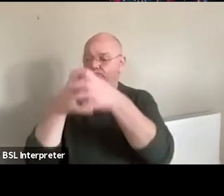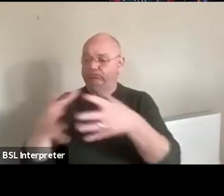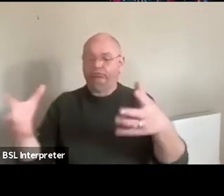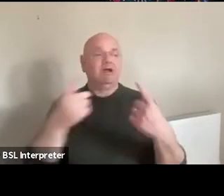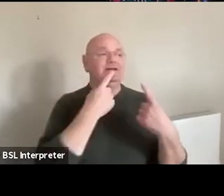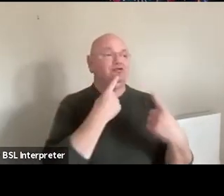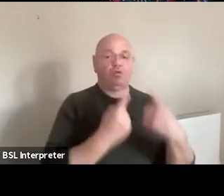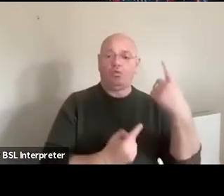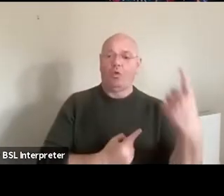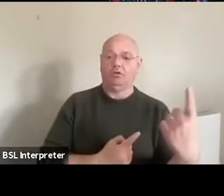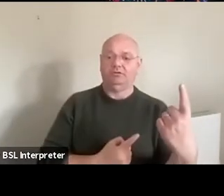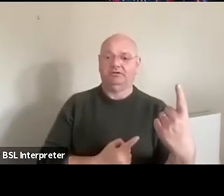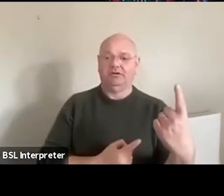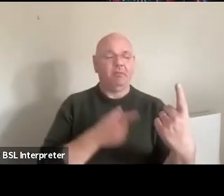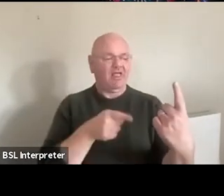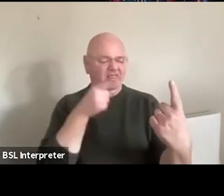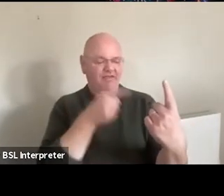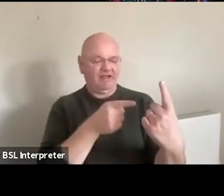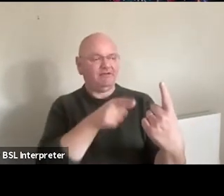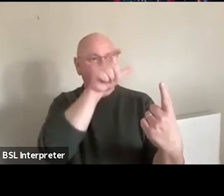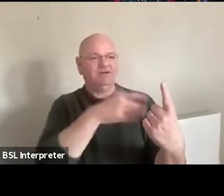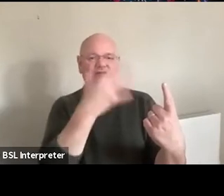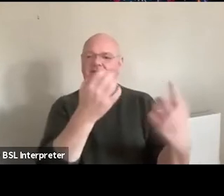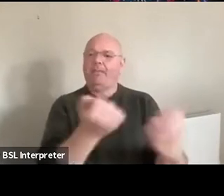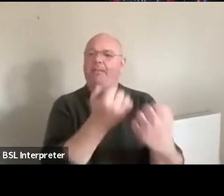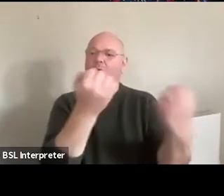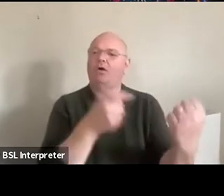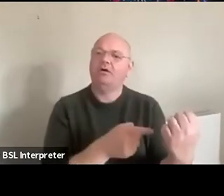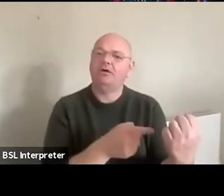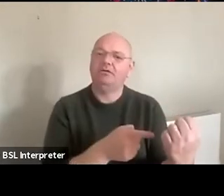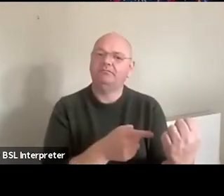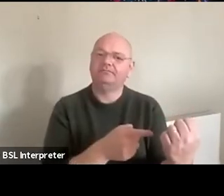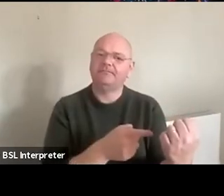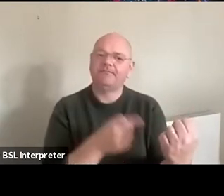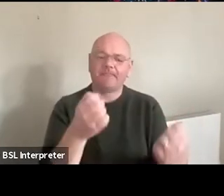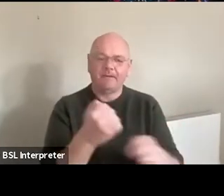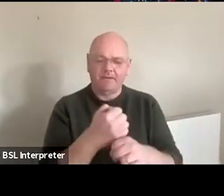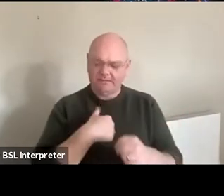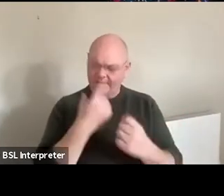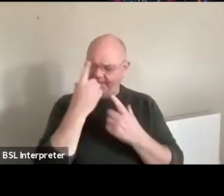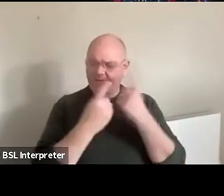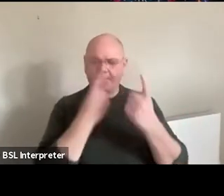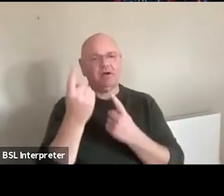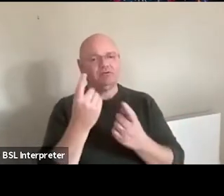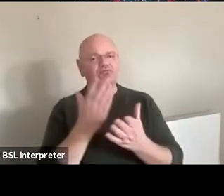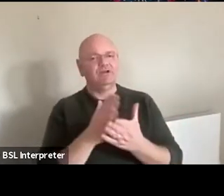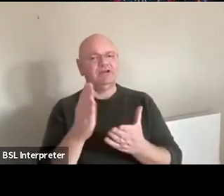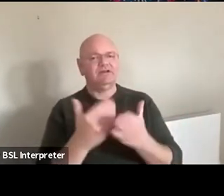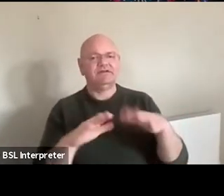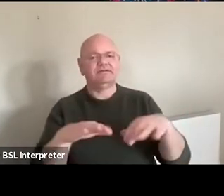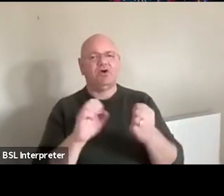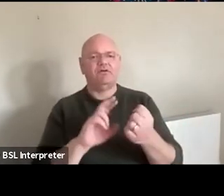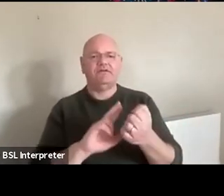one individual in the front holds against us. And that makes me think about the sort of like advent of neoliberalism, the sort